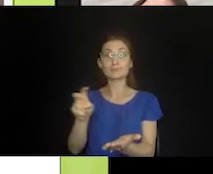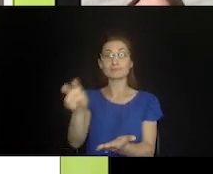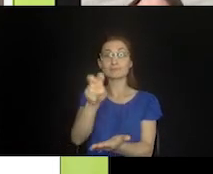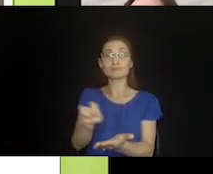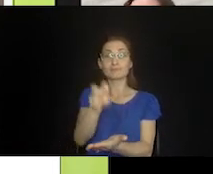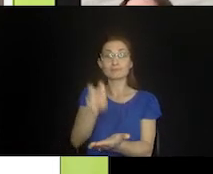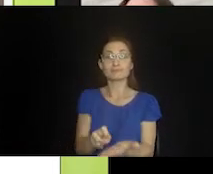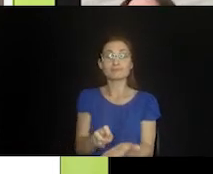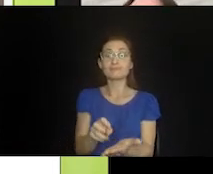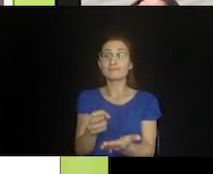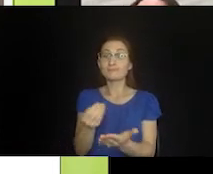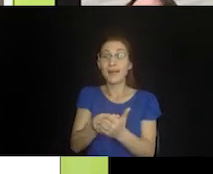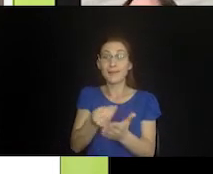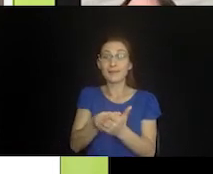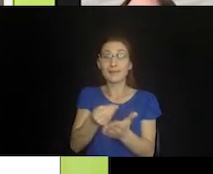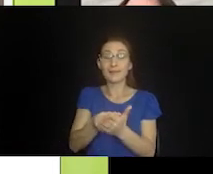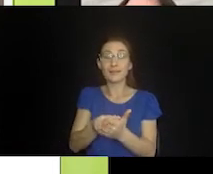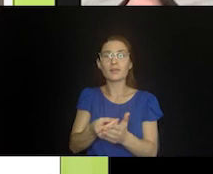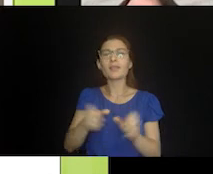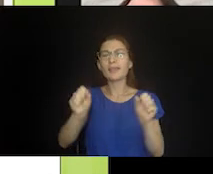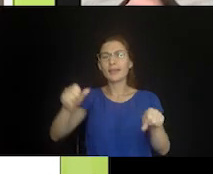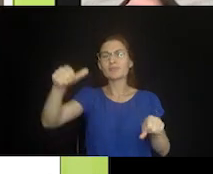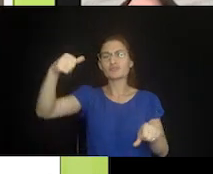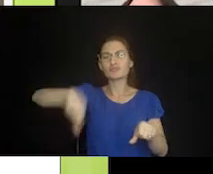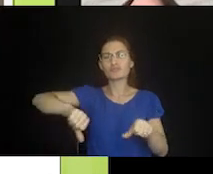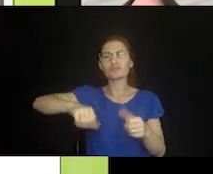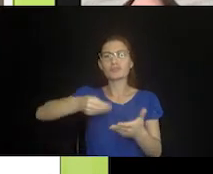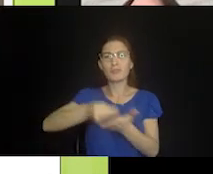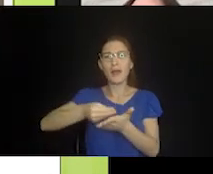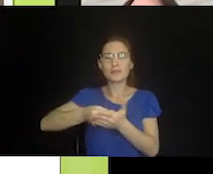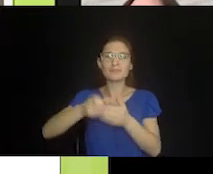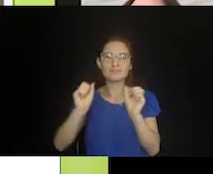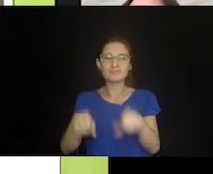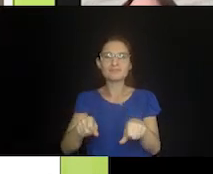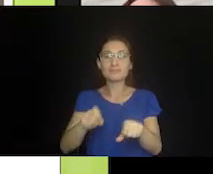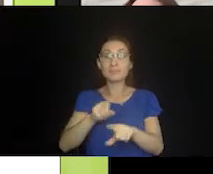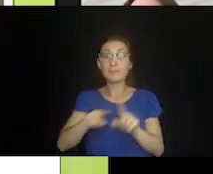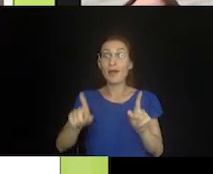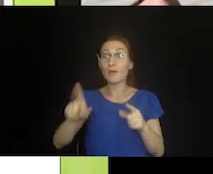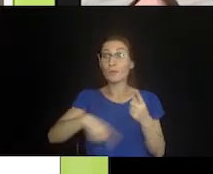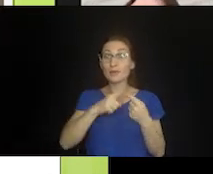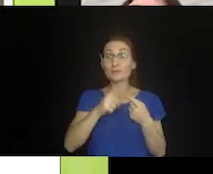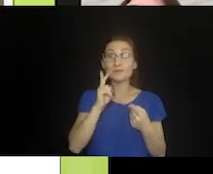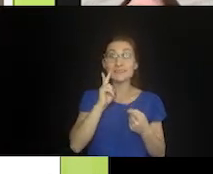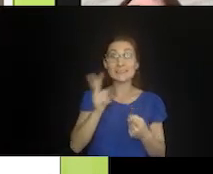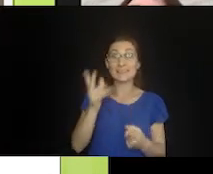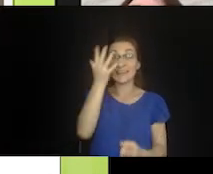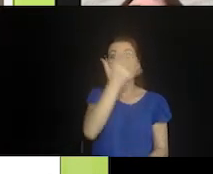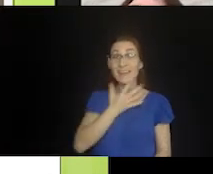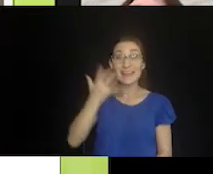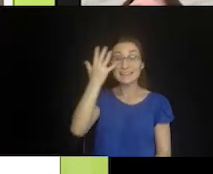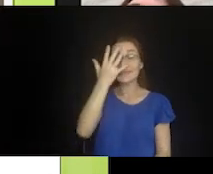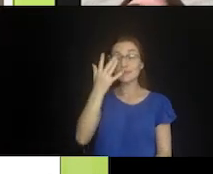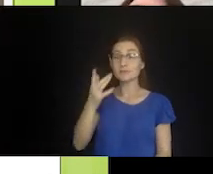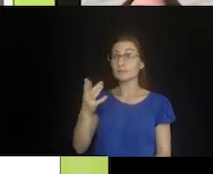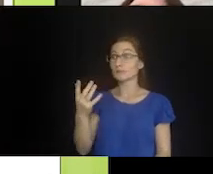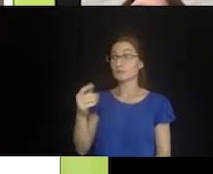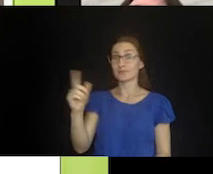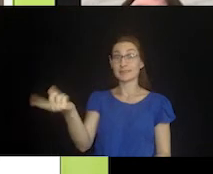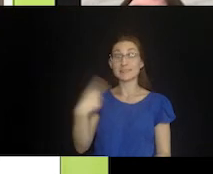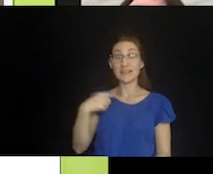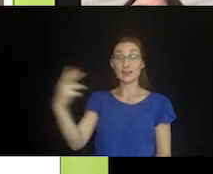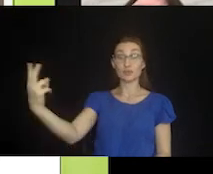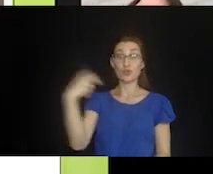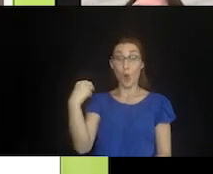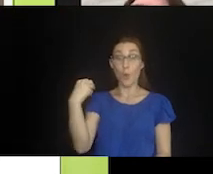paper, it's all about money, and it's okay to say no to more money, but it's really hard to